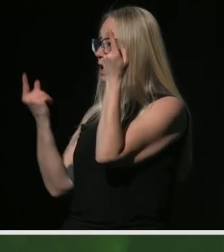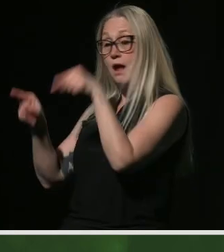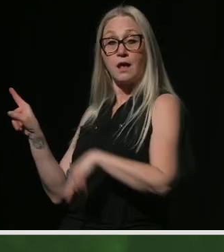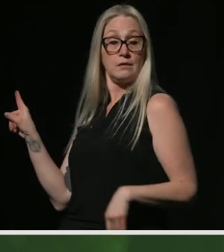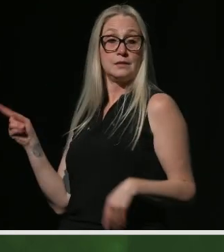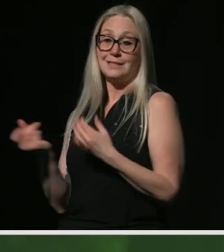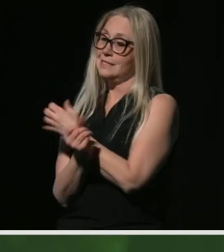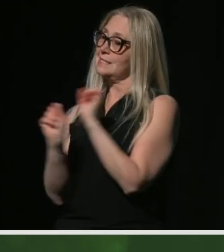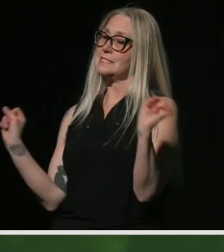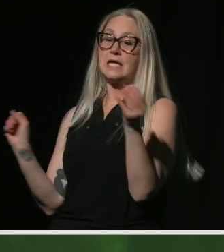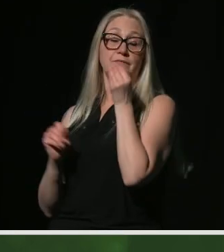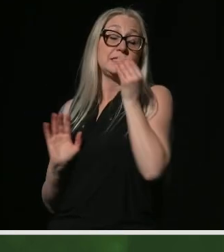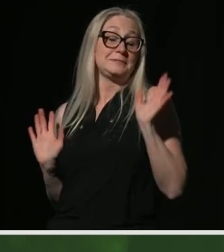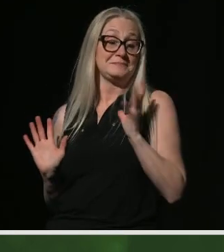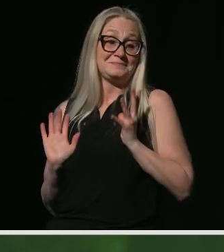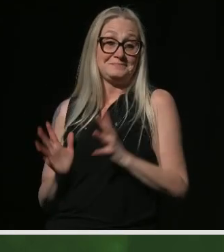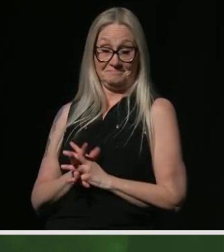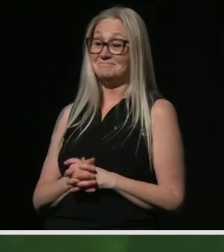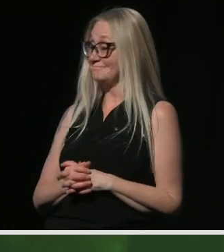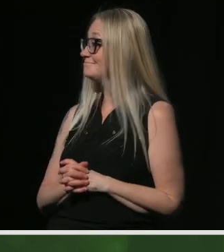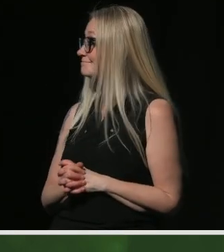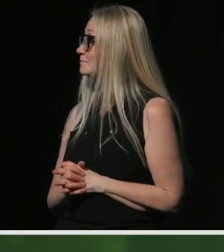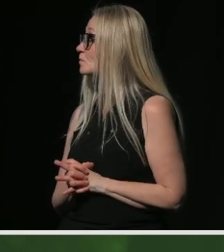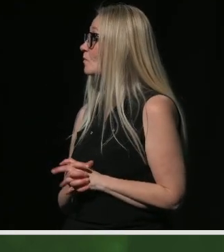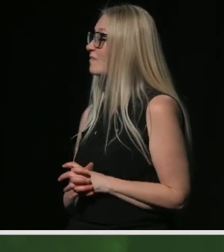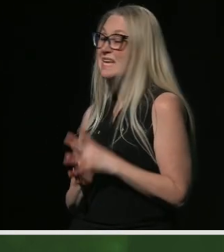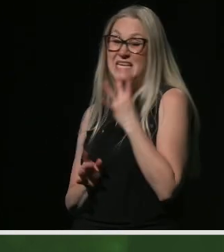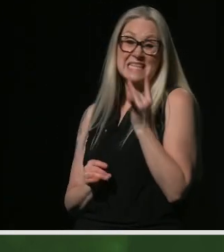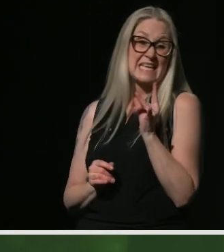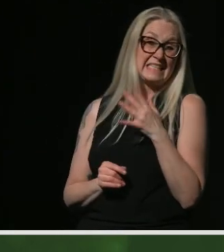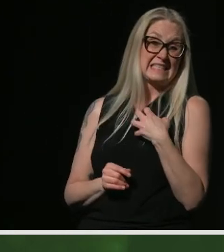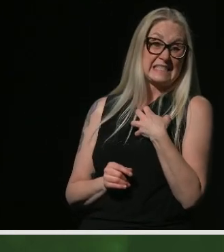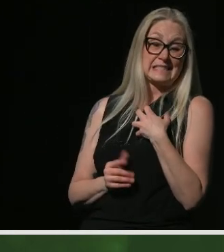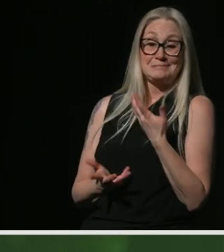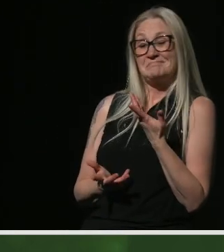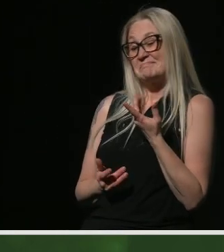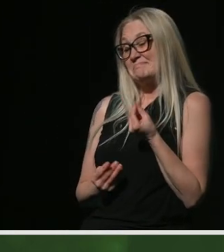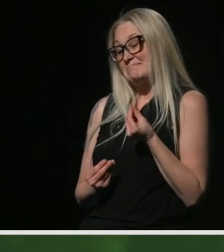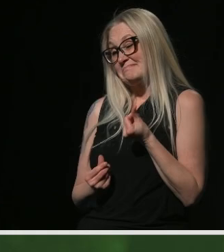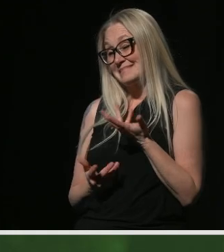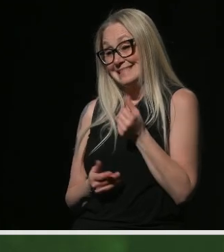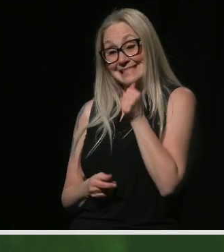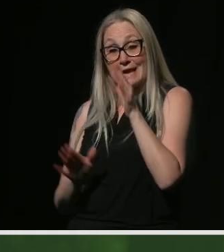Totally safe to eat. I will say, it tastes a little,